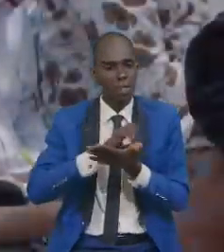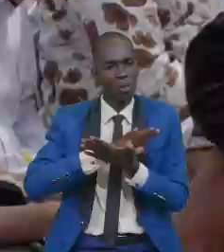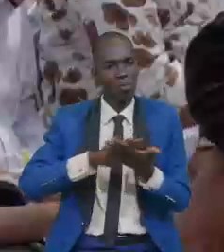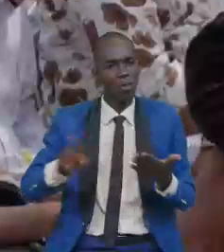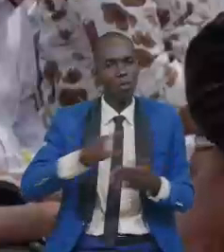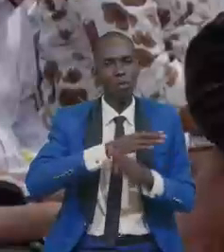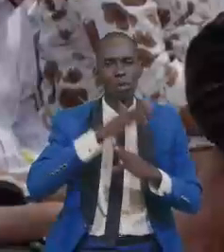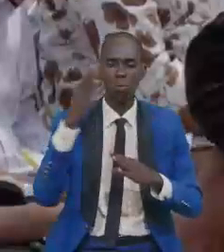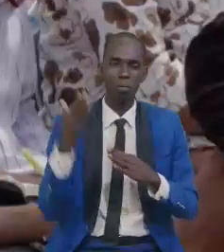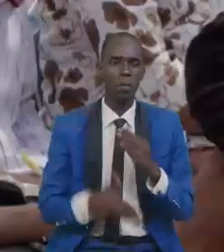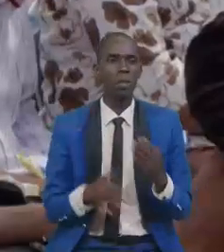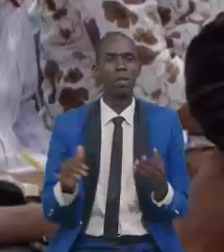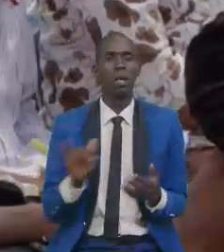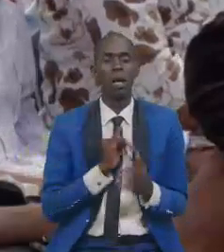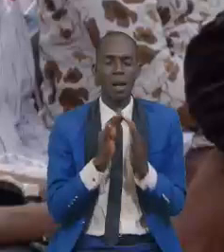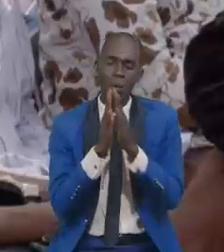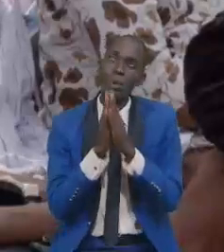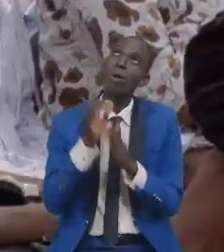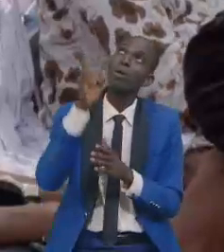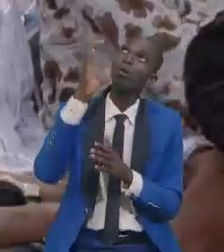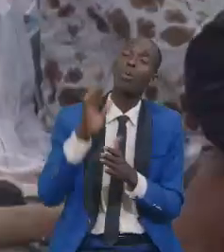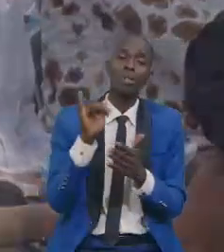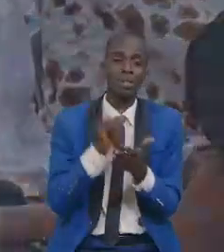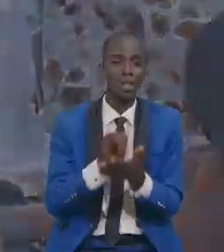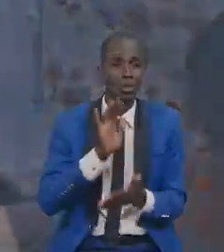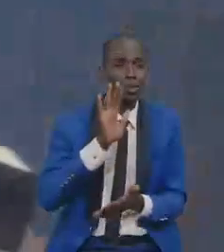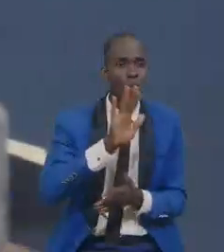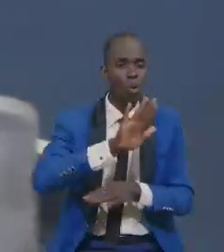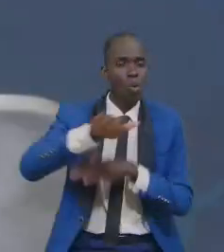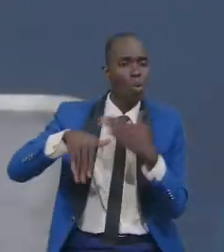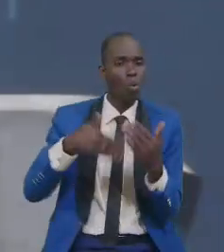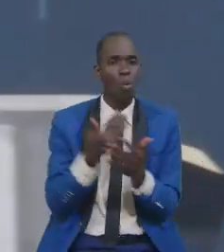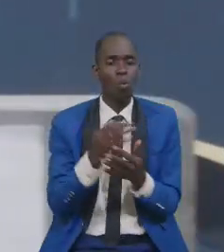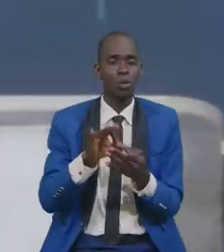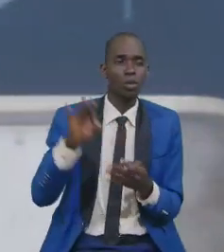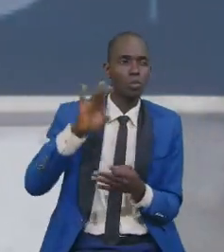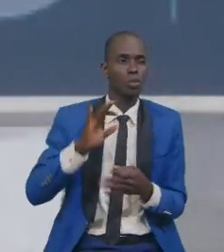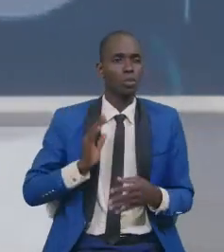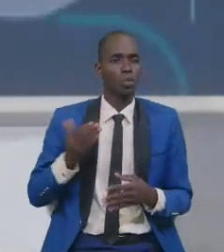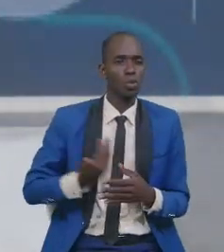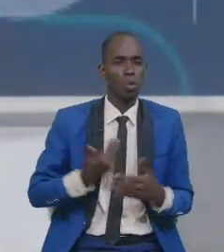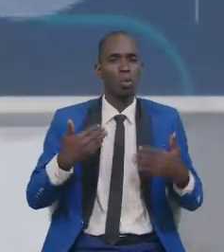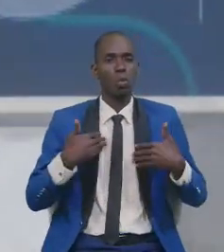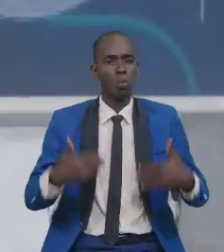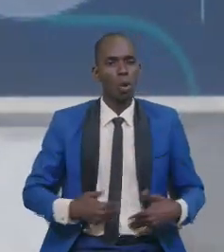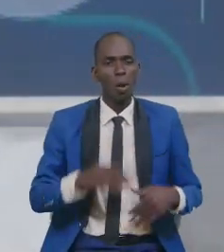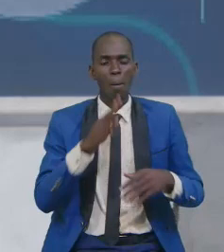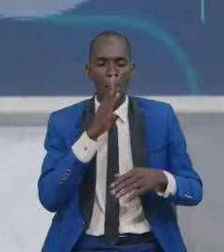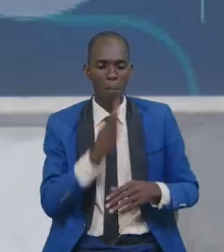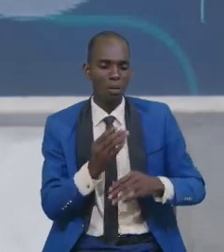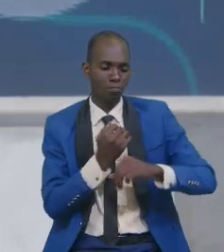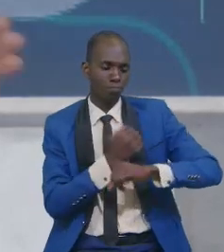pray God, your whole spirit and soul and body be preserved